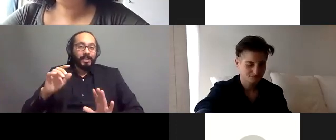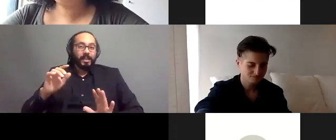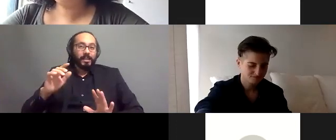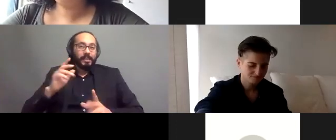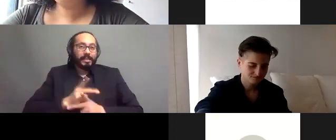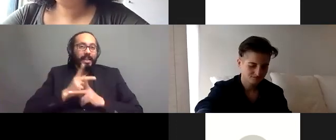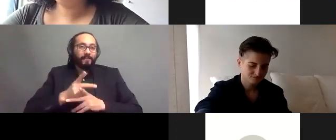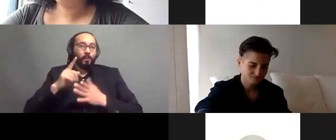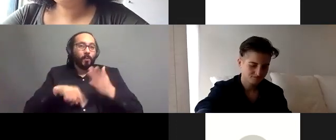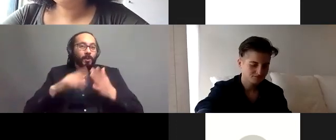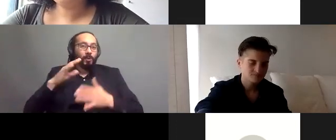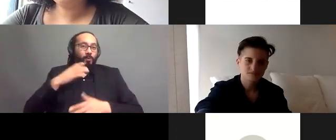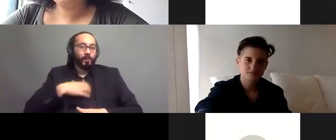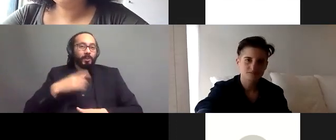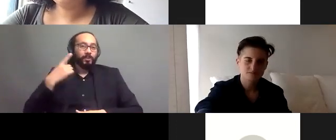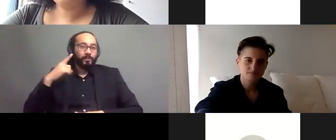Because like, you know,